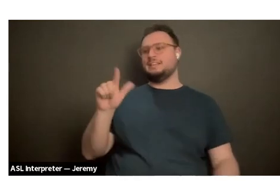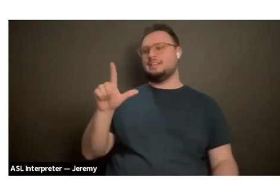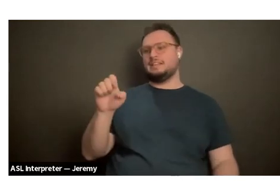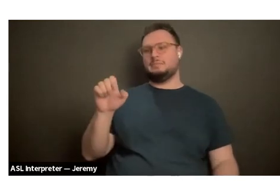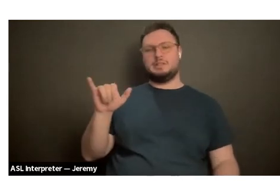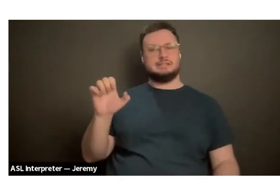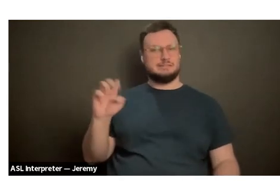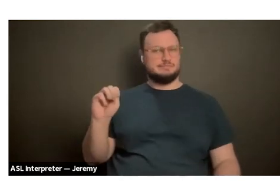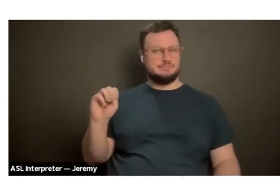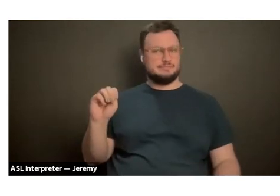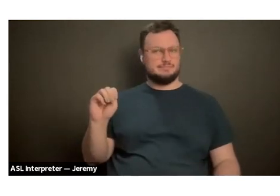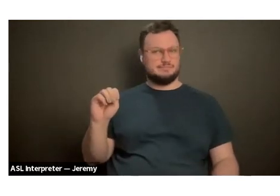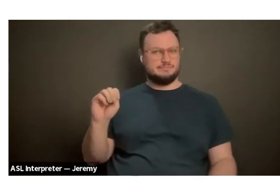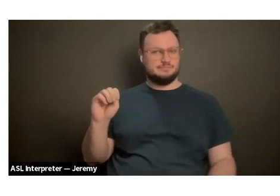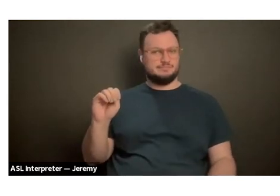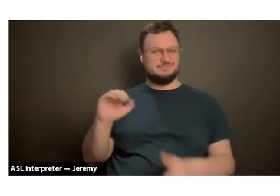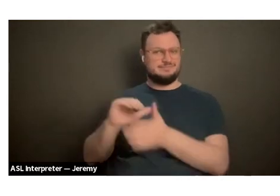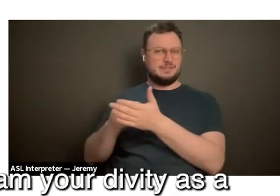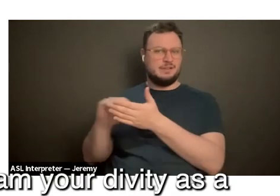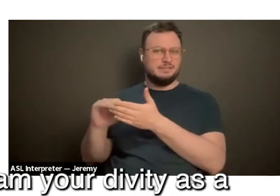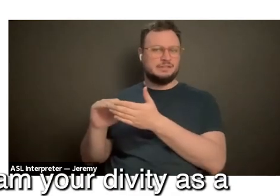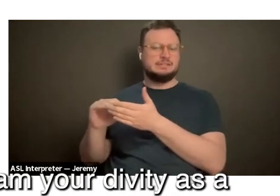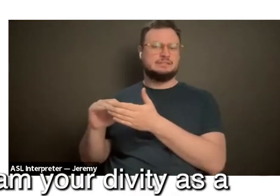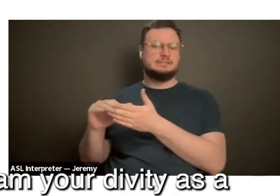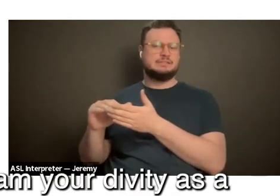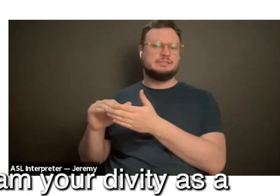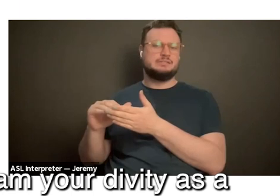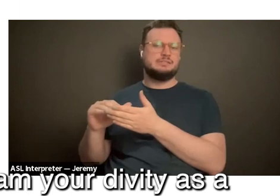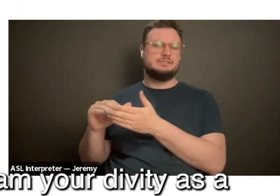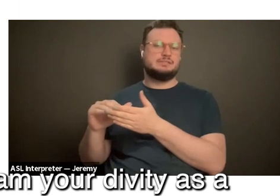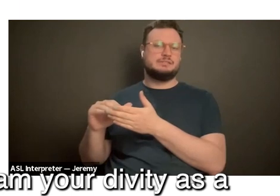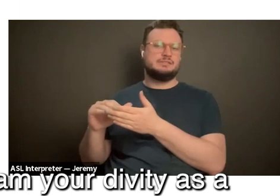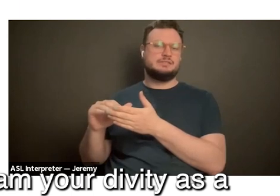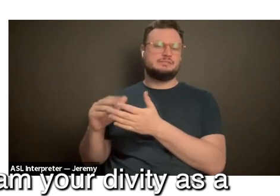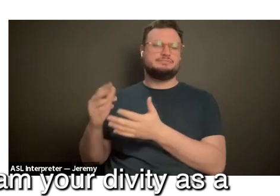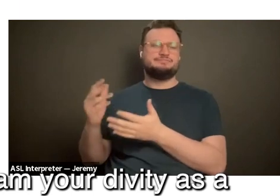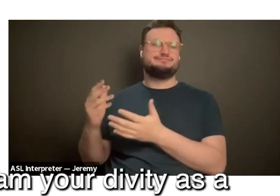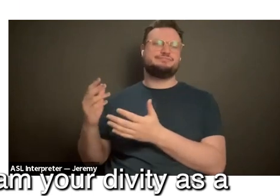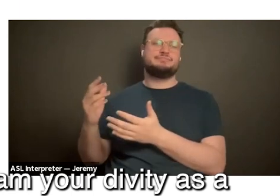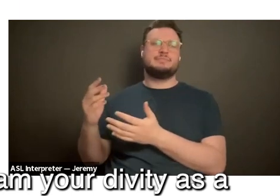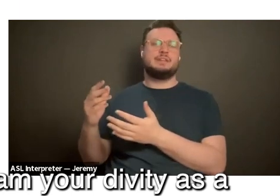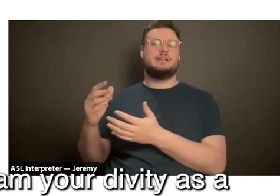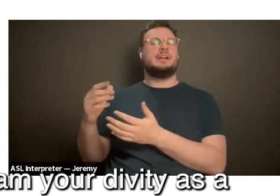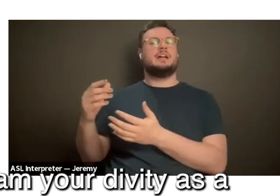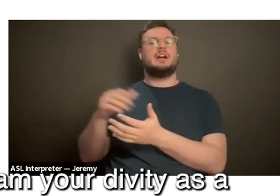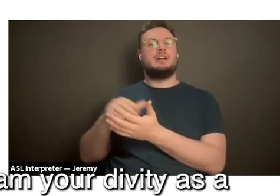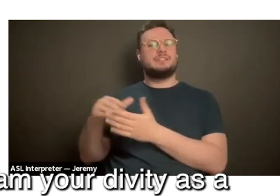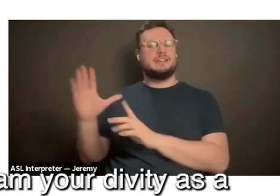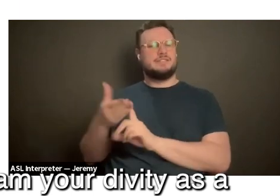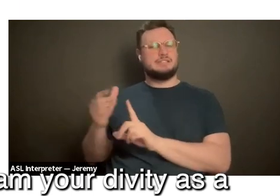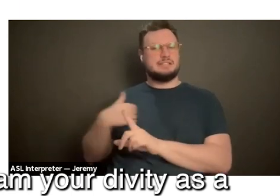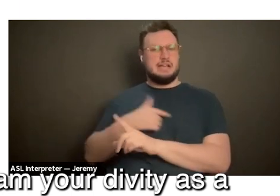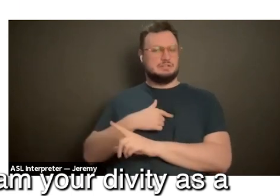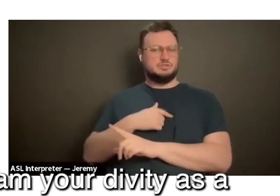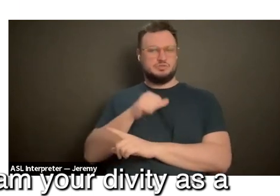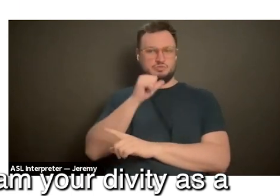of tips and things, I'll just again keep saying to you, keep living in your divinity as a whole and a complete person.